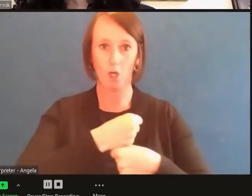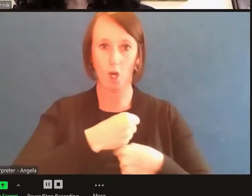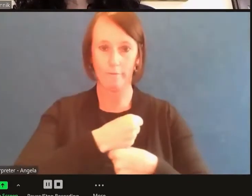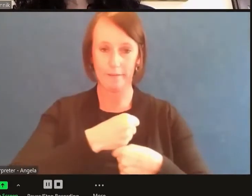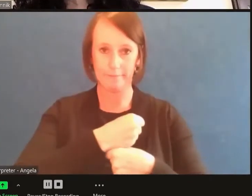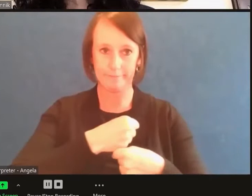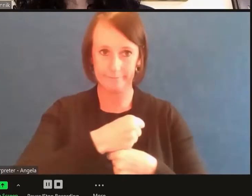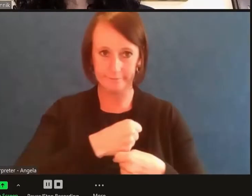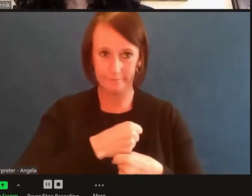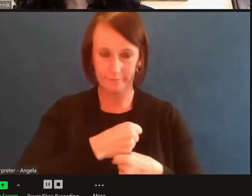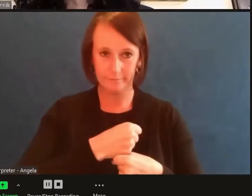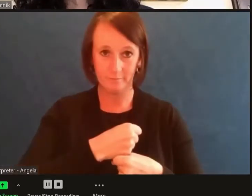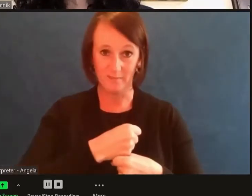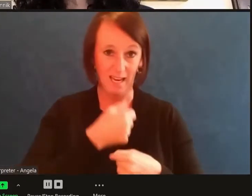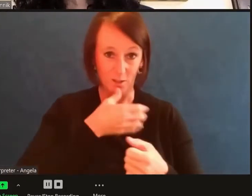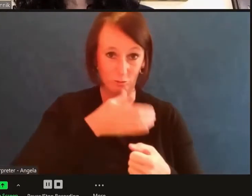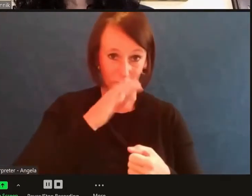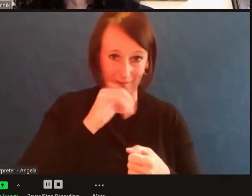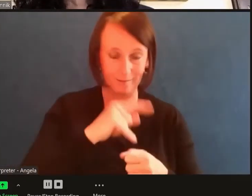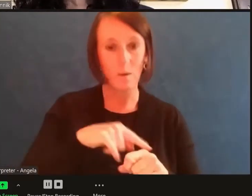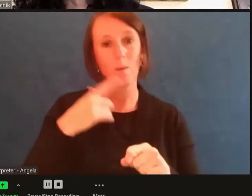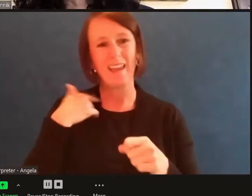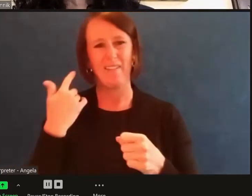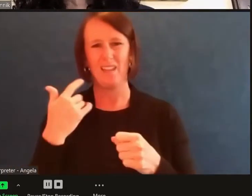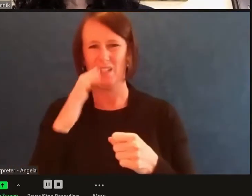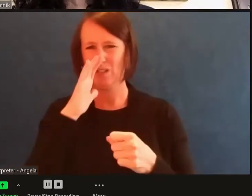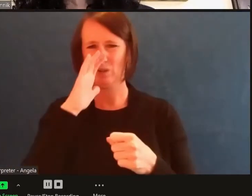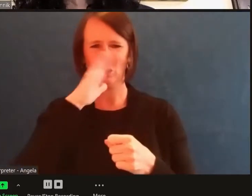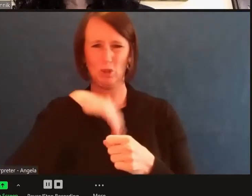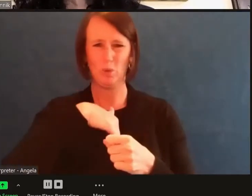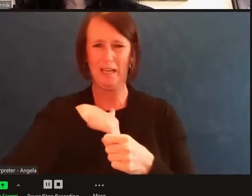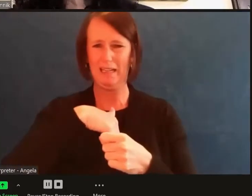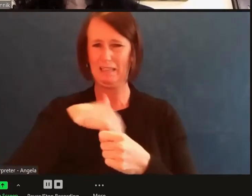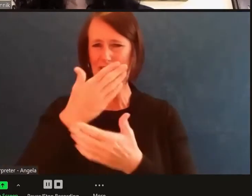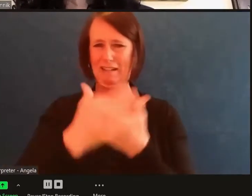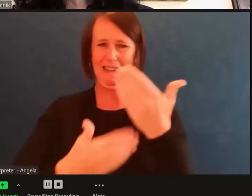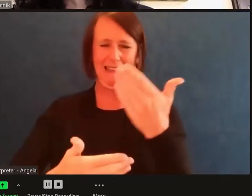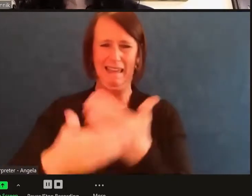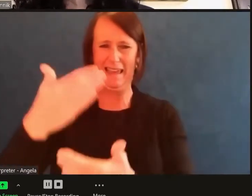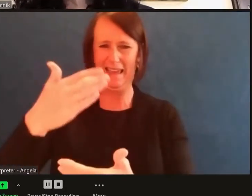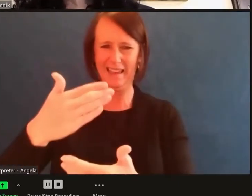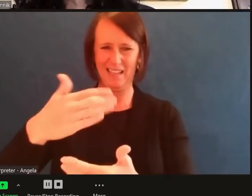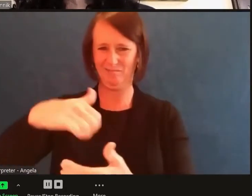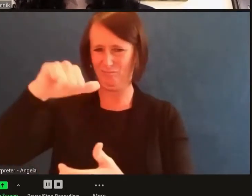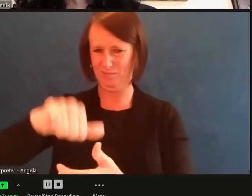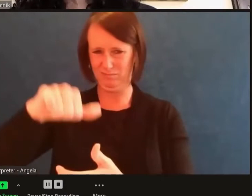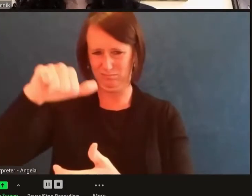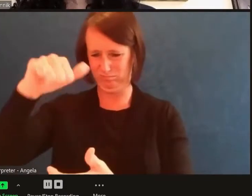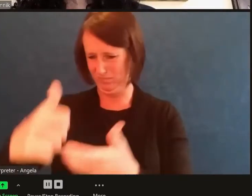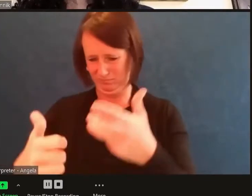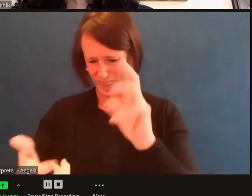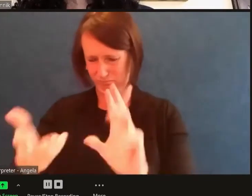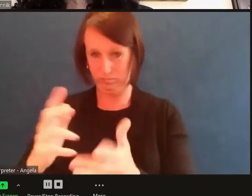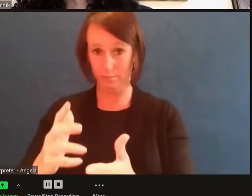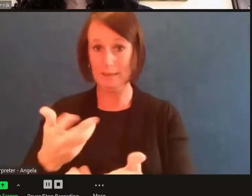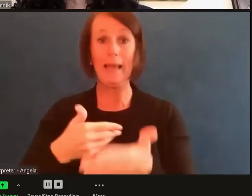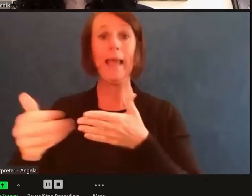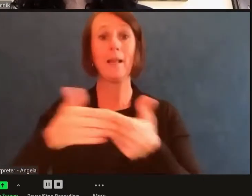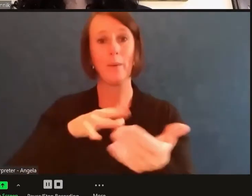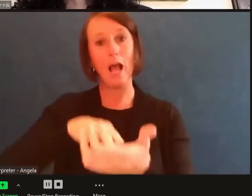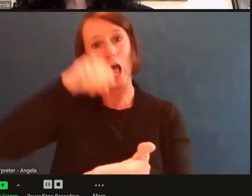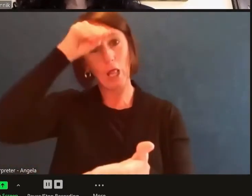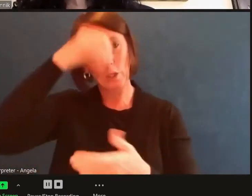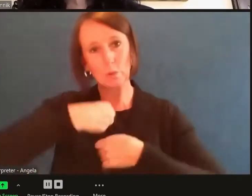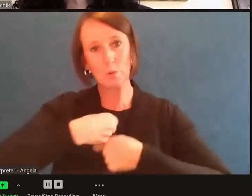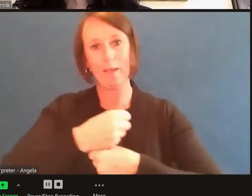really strange hand grinding, one coffee thing, and I've learned to make coffee. And so every